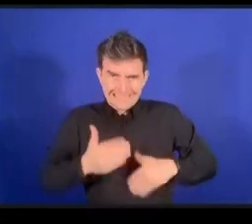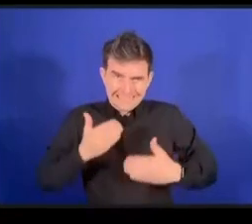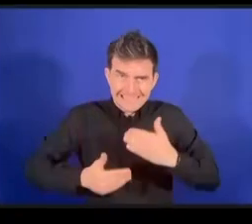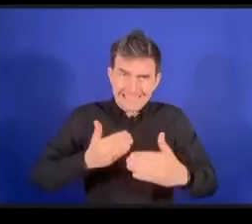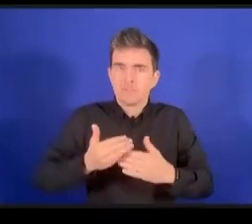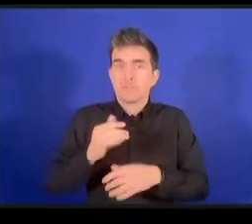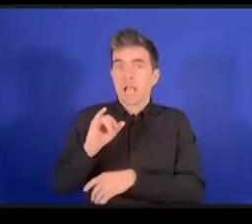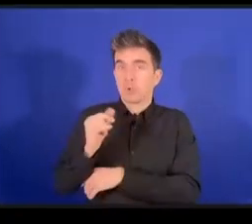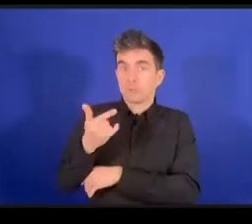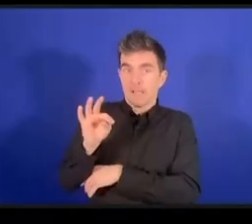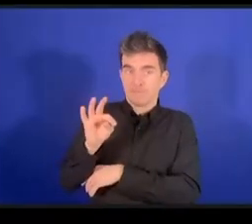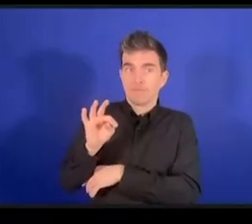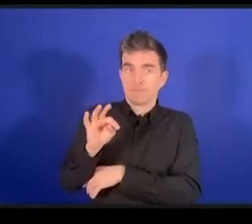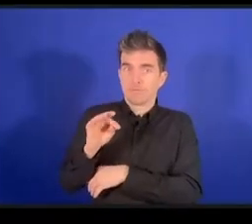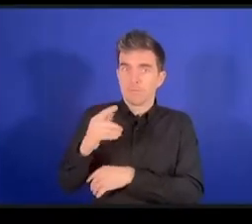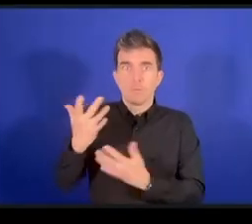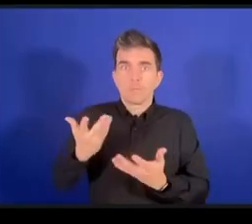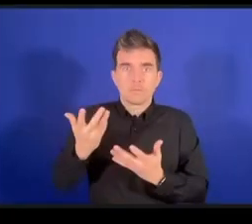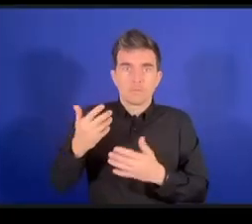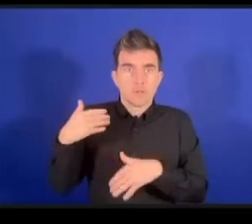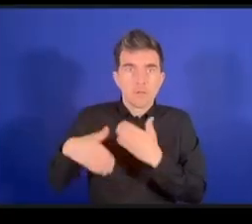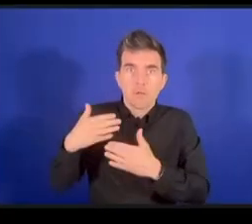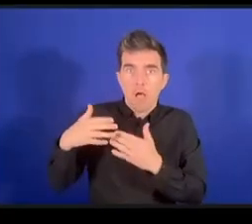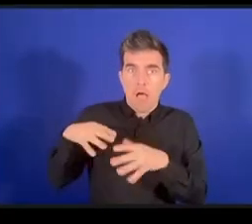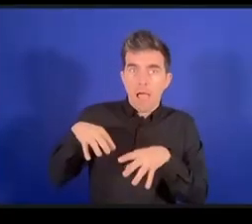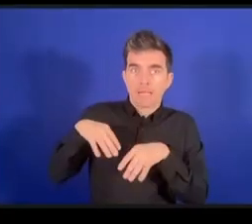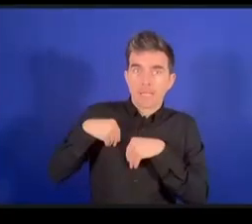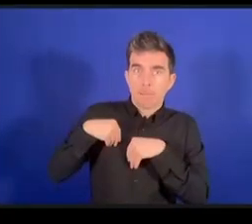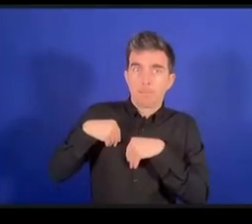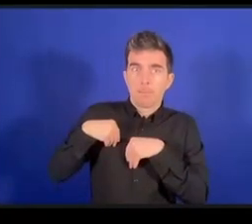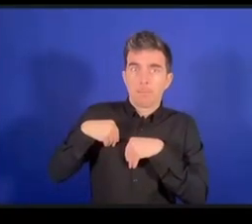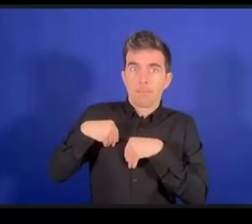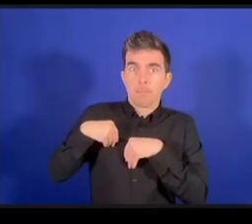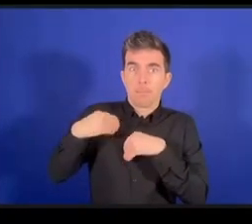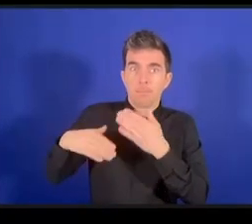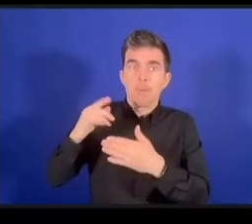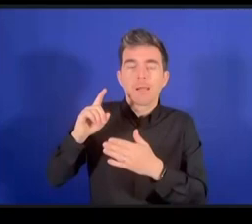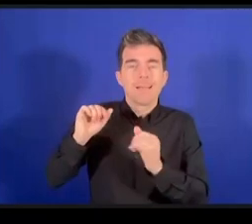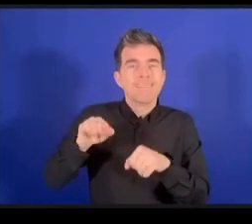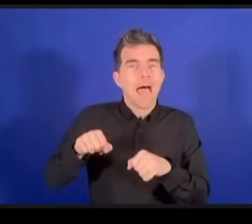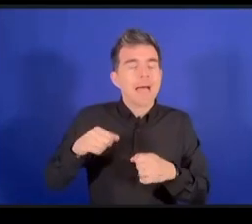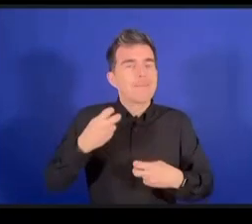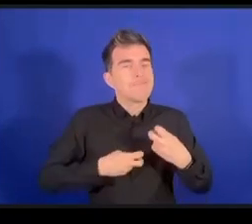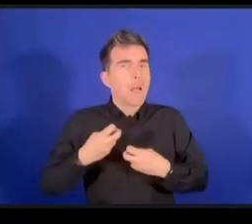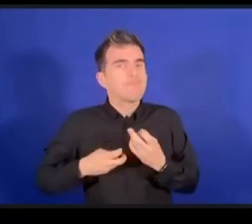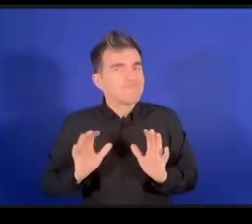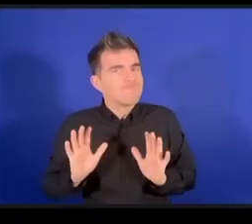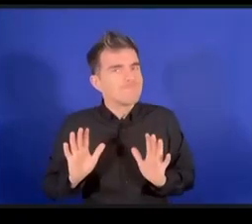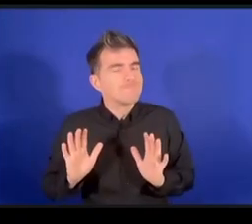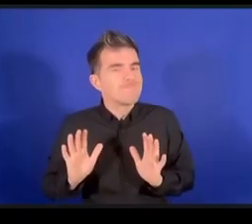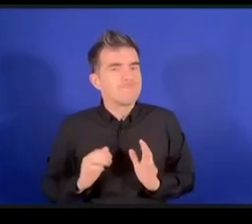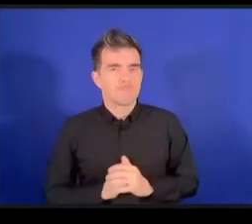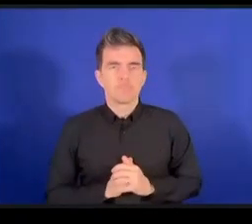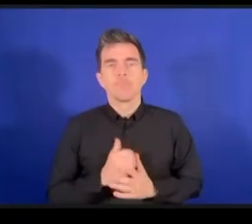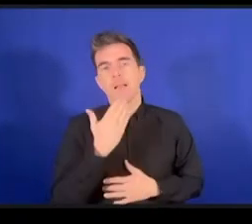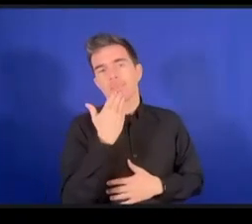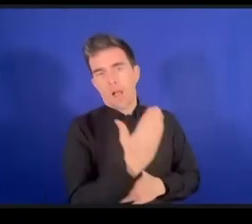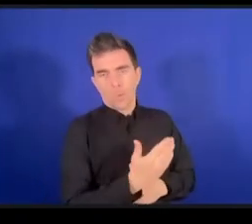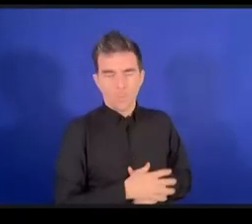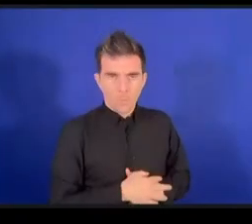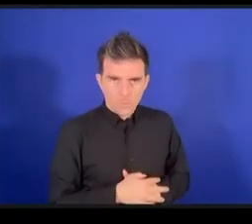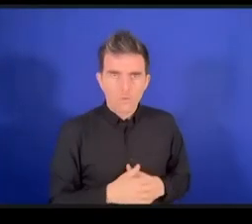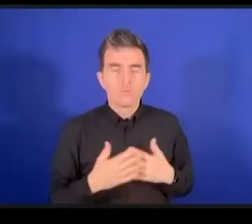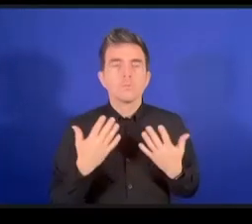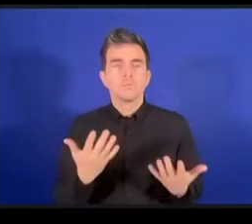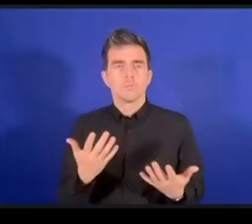Thank you. I wonder whether our two rapporteurs would like to give a very, very short tweet-like